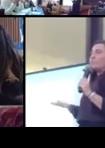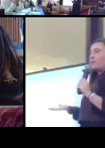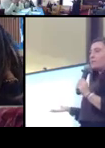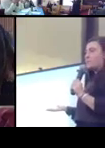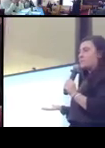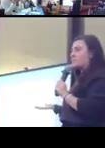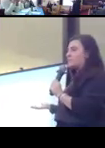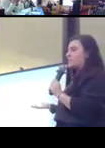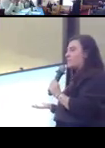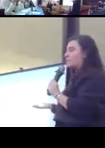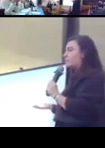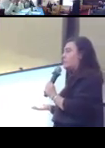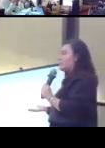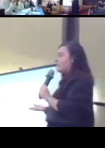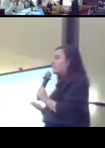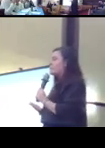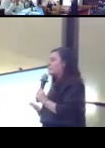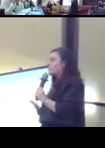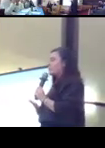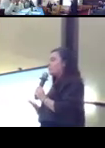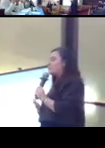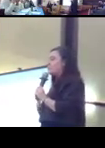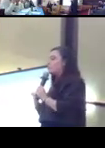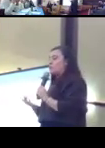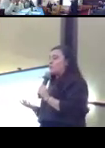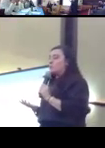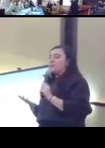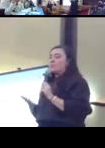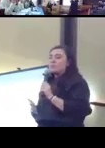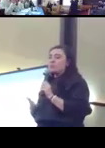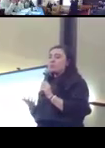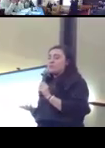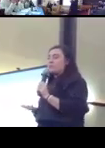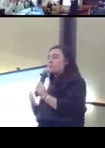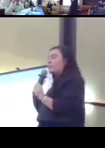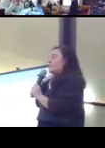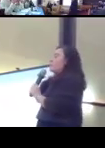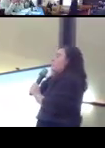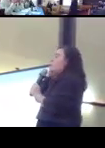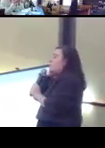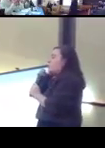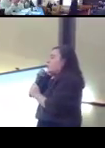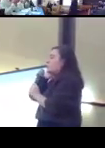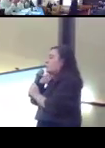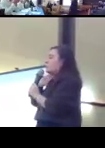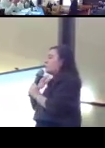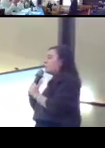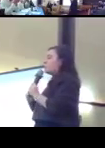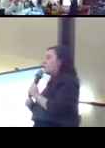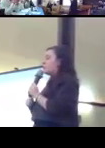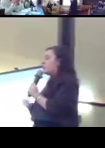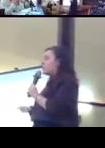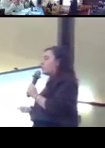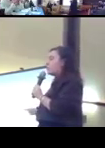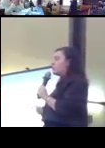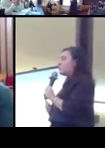the history of flowers. It has, as I mentioned, strong, rich history.